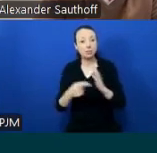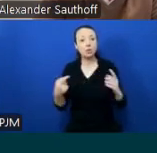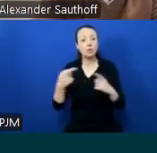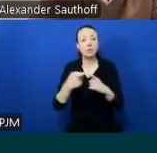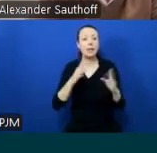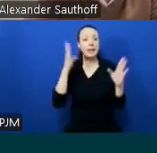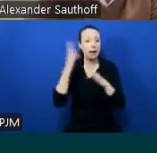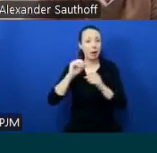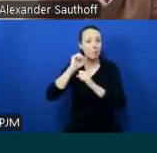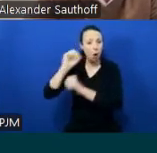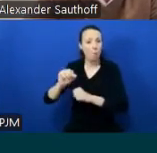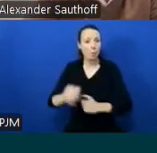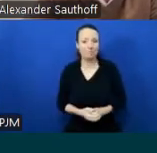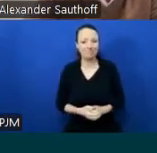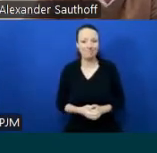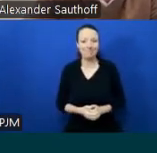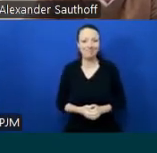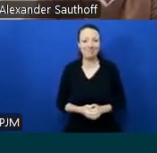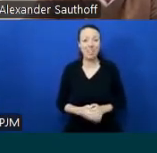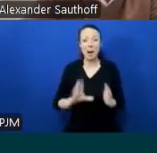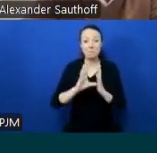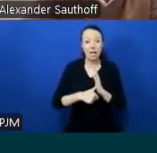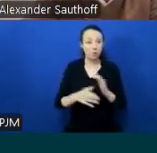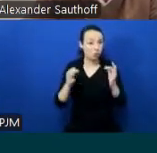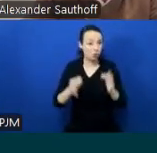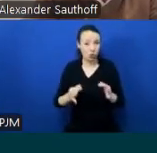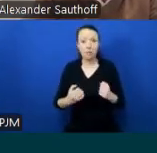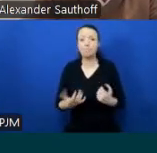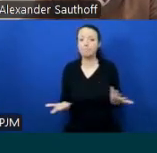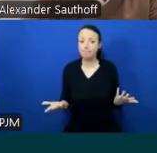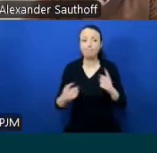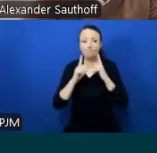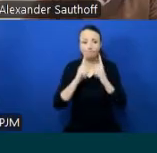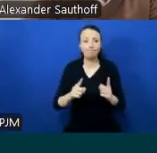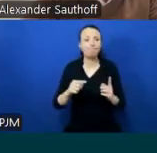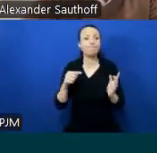Cities today are increasingly exposed to climate risks, as we have seen in the previous